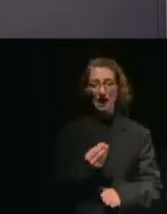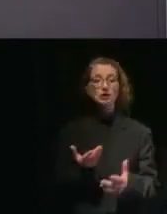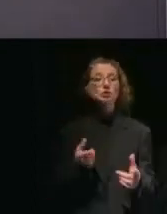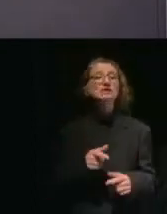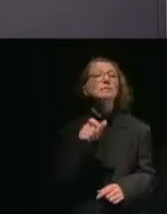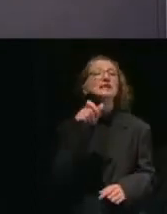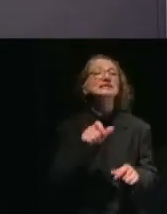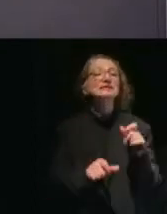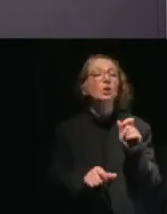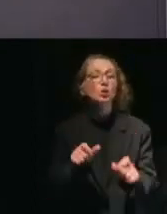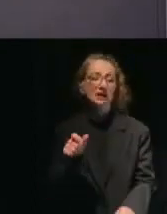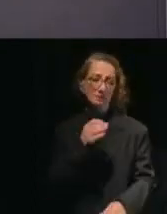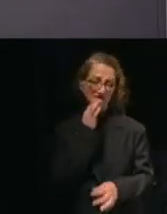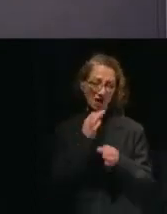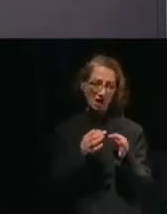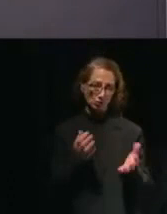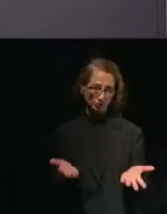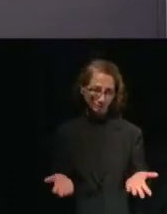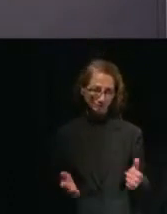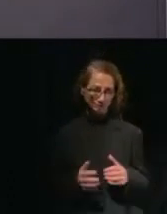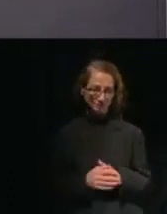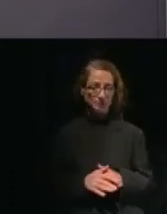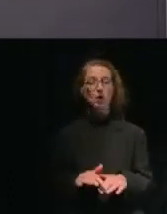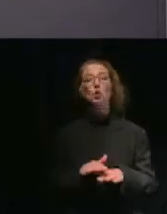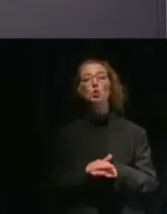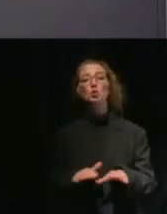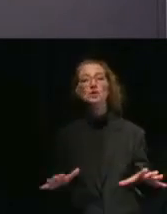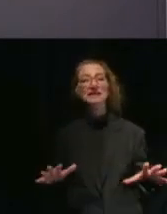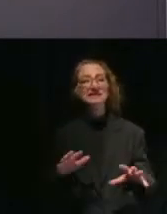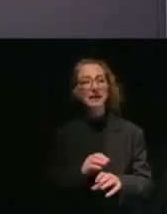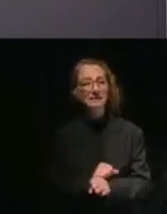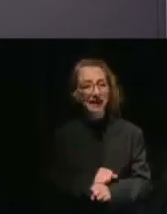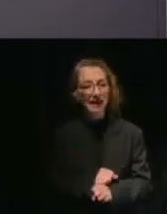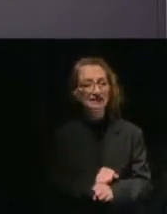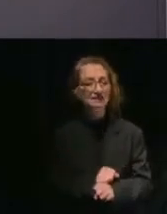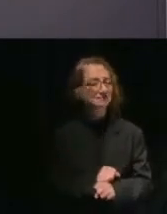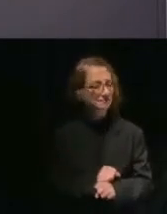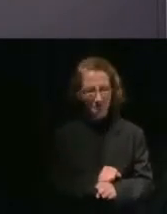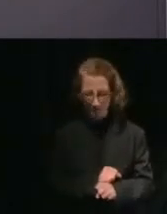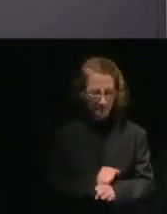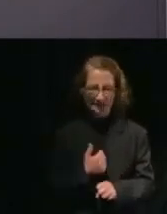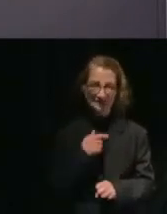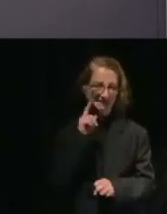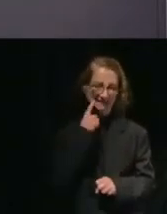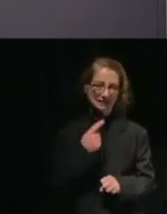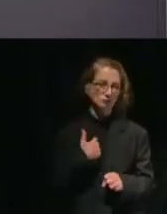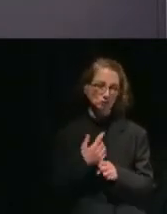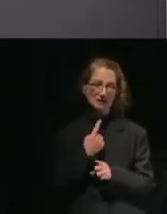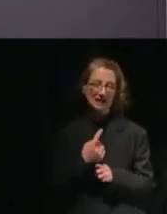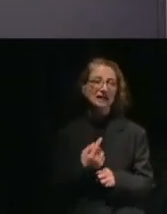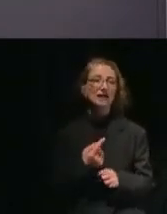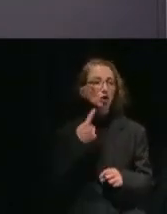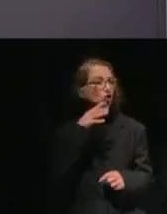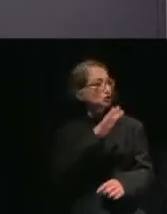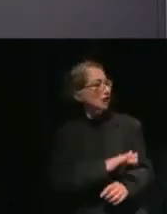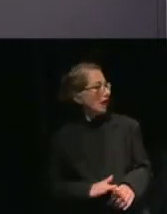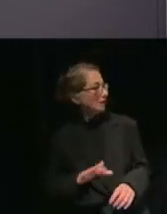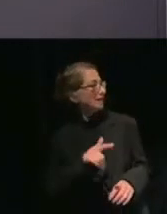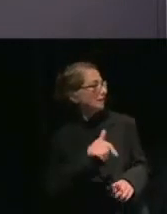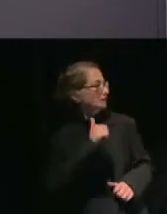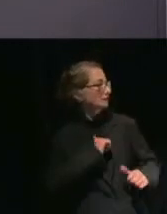And we don't know, actually, how many people work in the performing arts in Germany. It remains